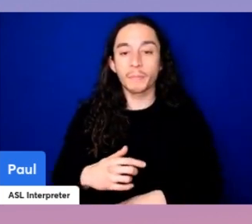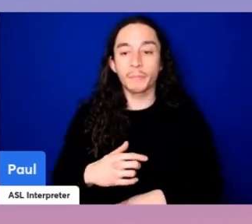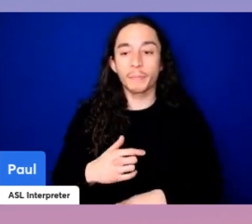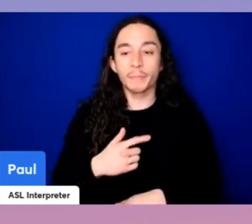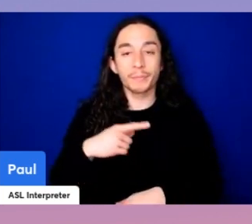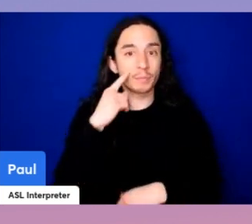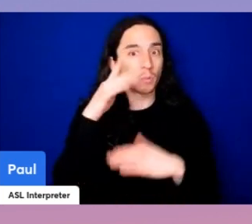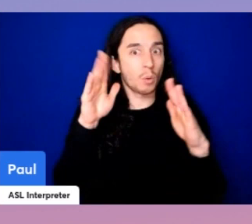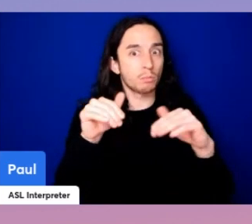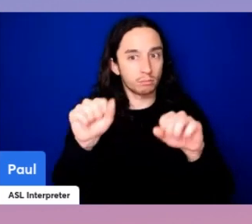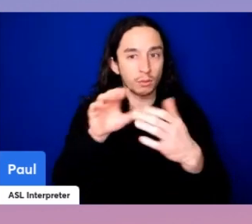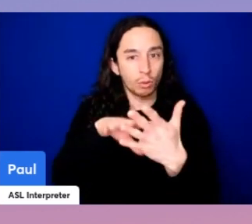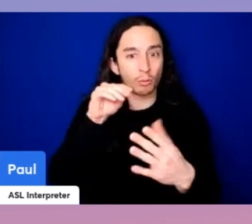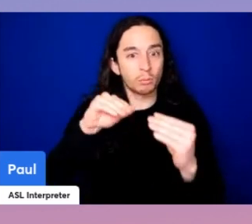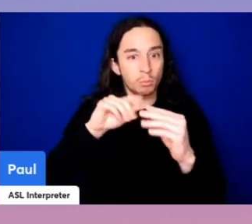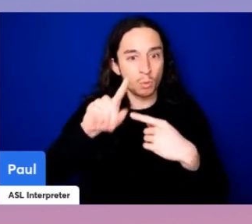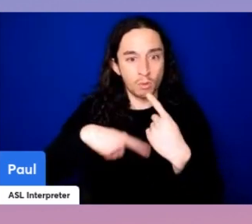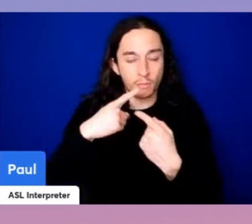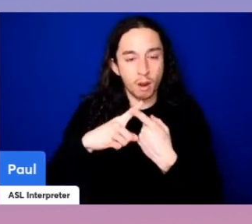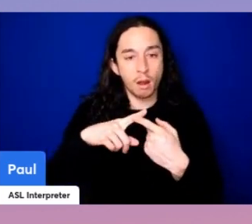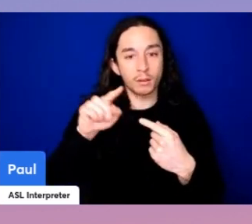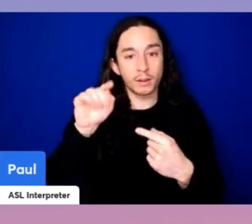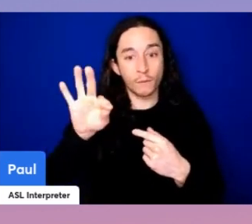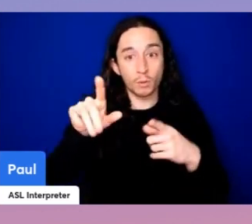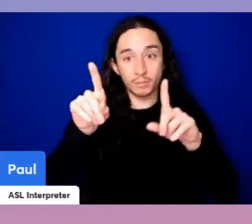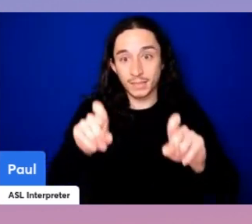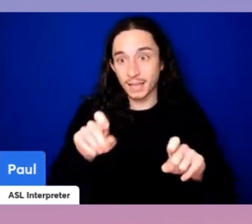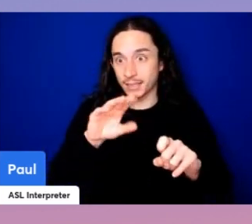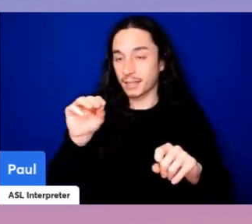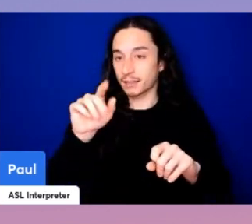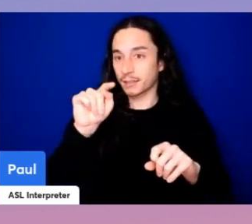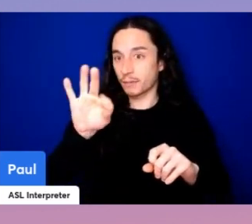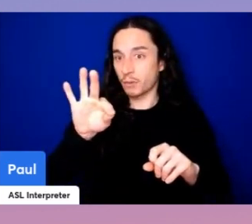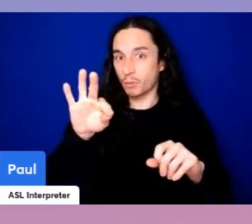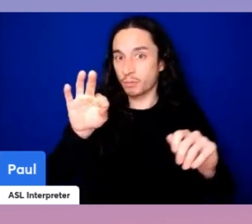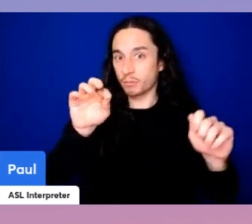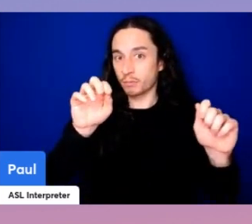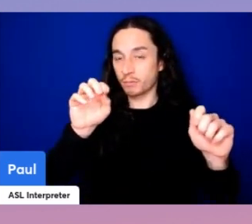learn more about the Terraform test and also Terraform module. Thank you, everyone.